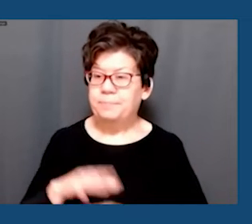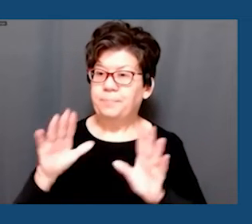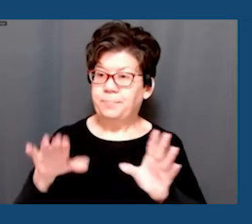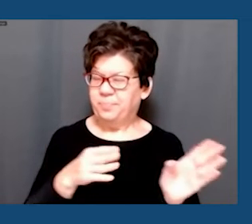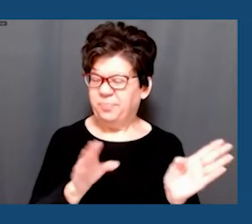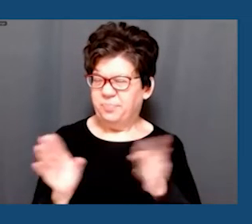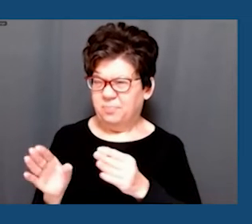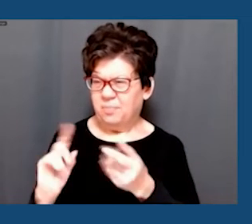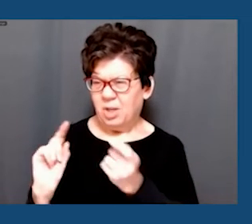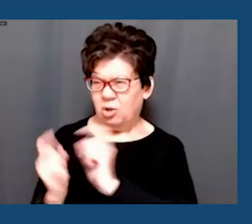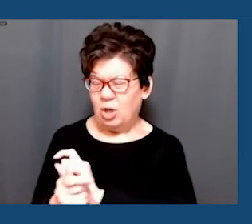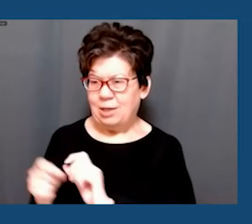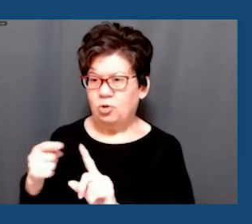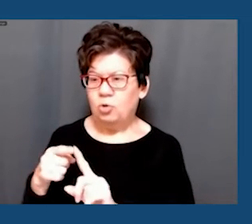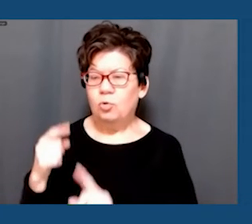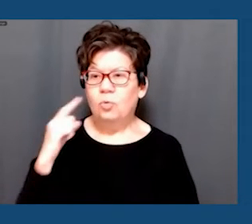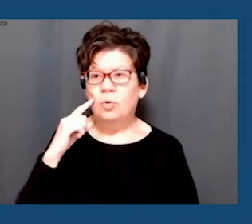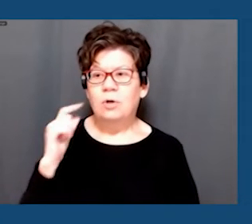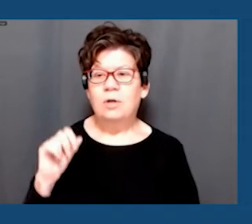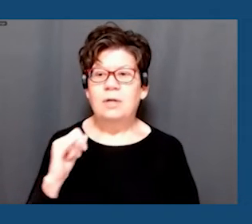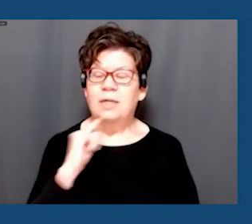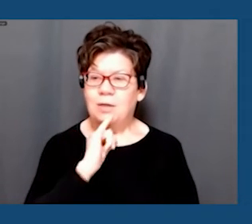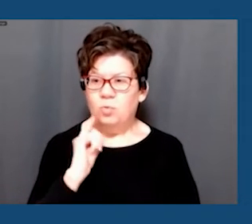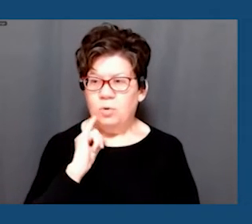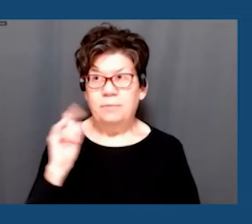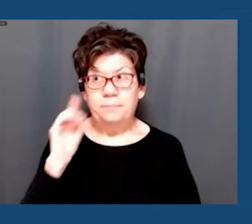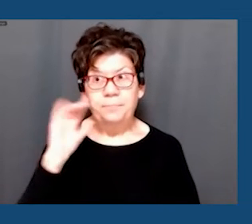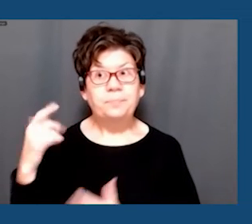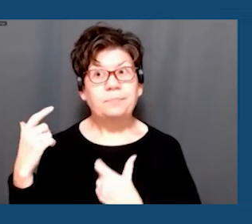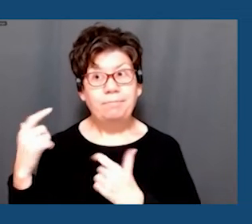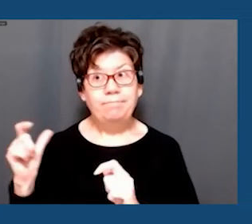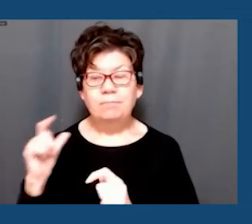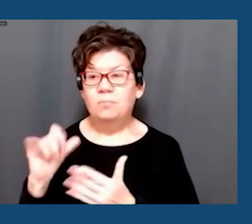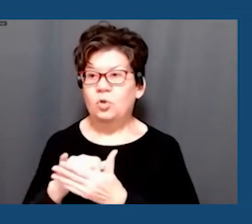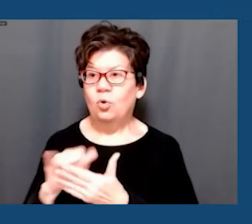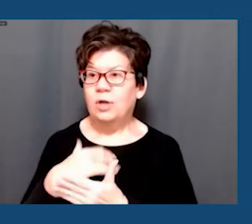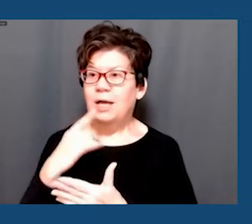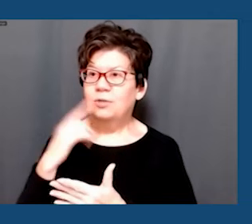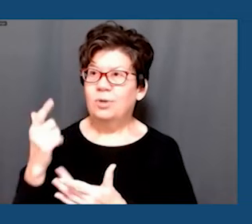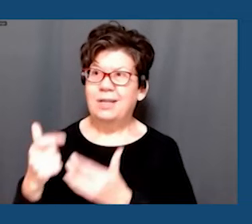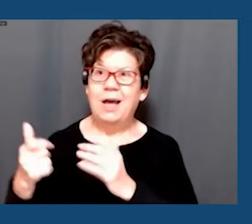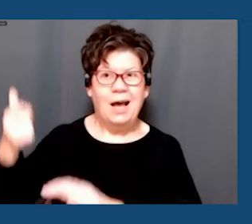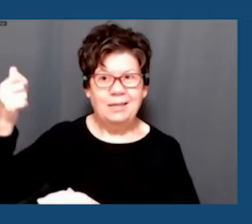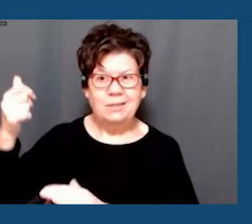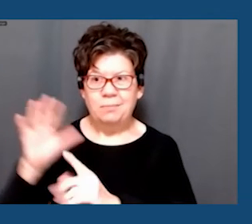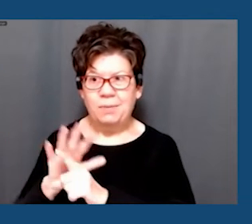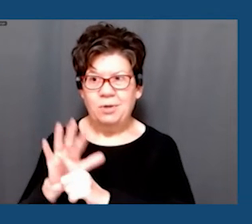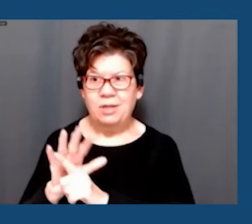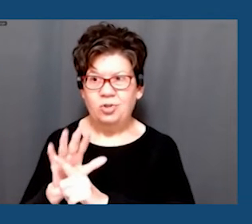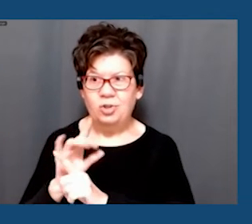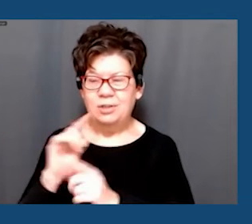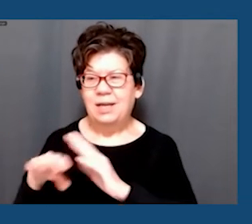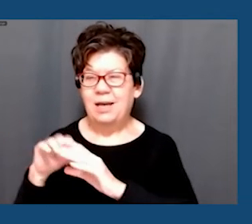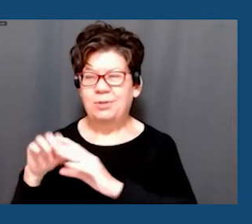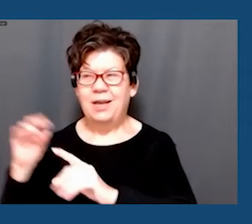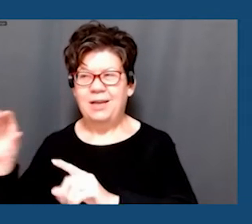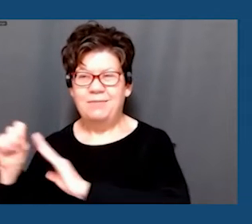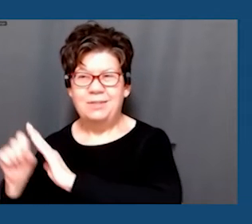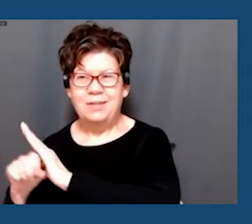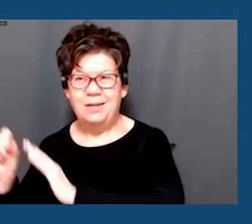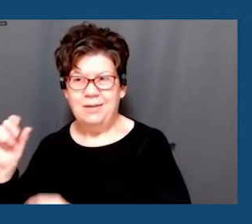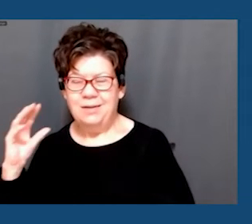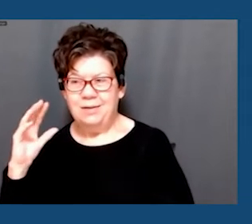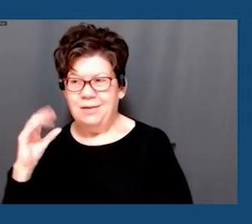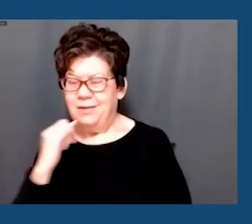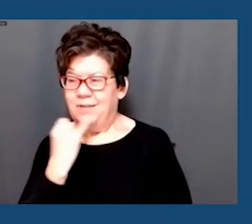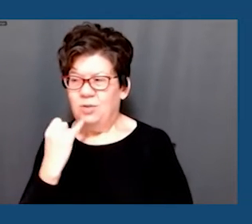major issue in New York. It has one of the highest Jewish populations in the world outside of the state of Israel. But one thing that we